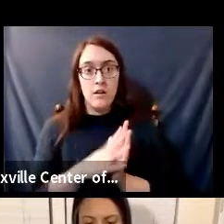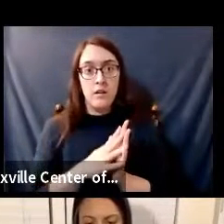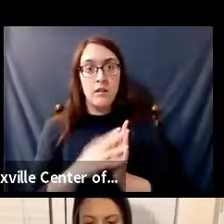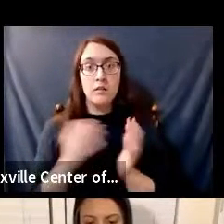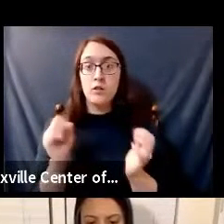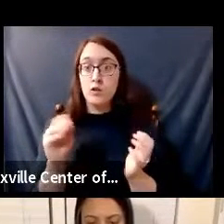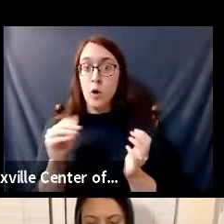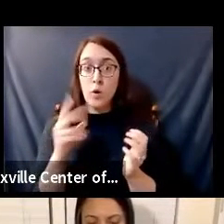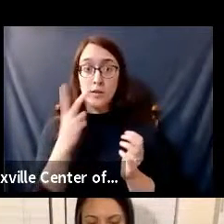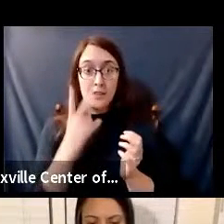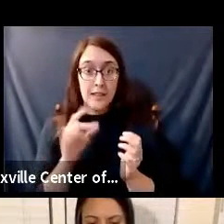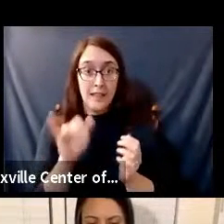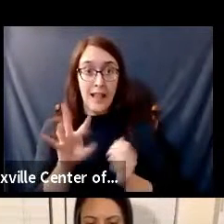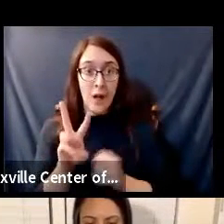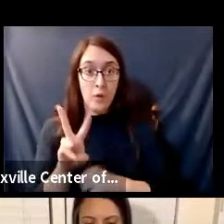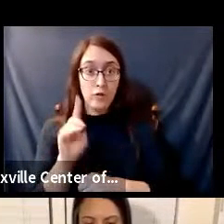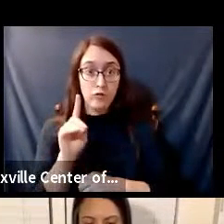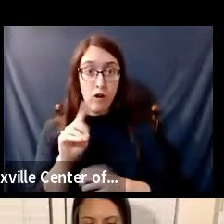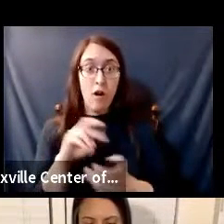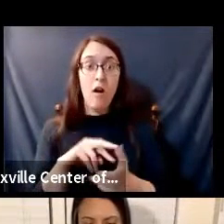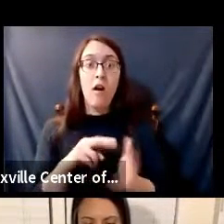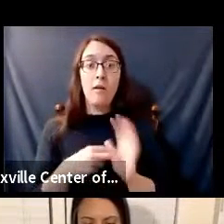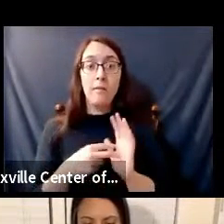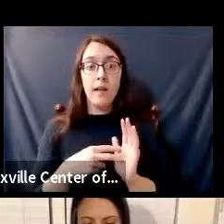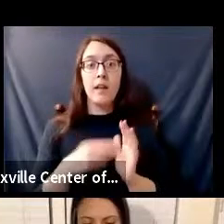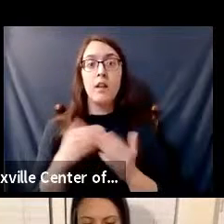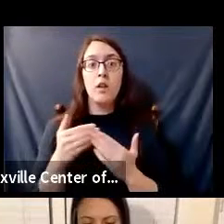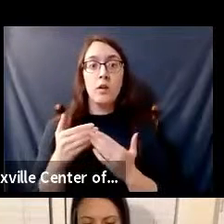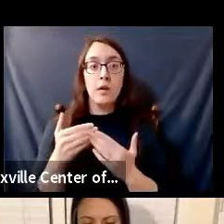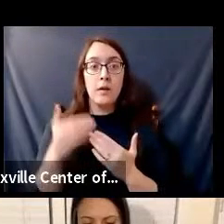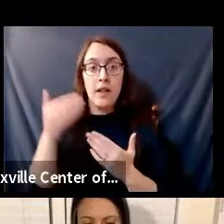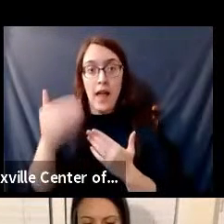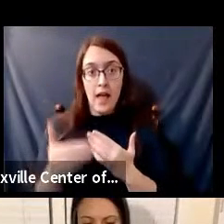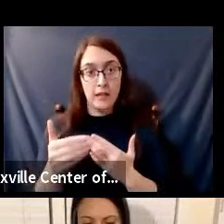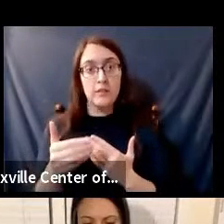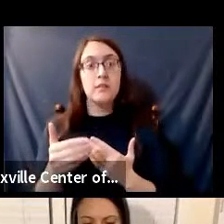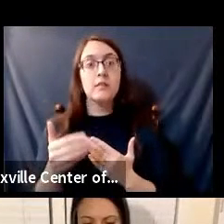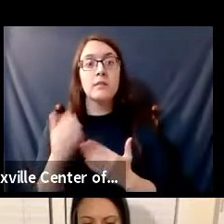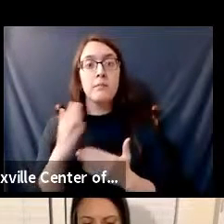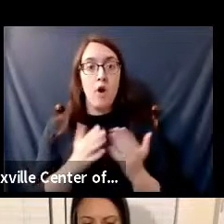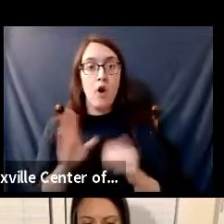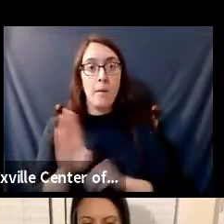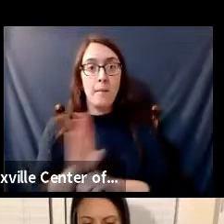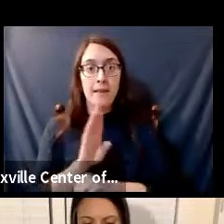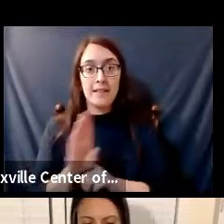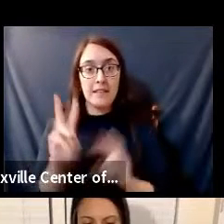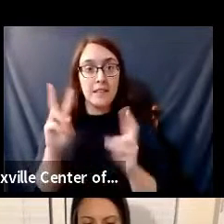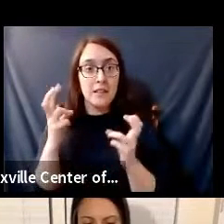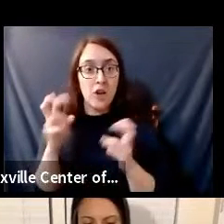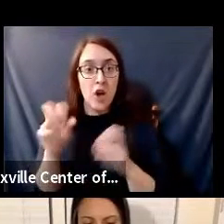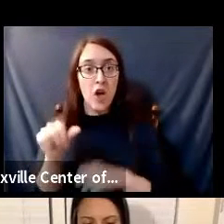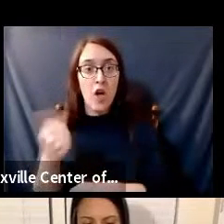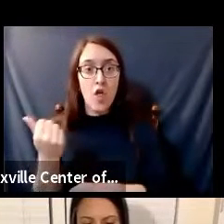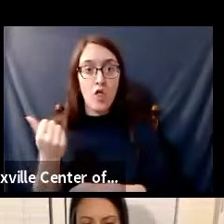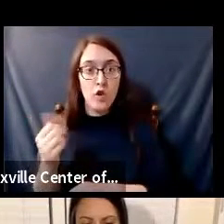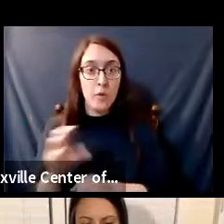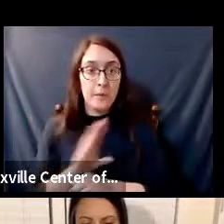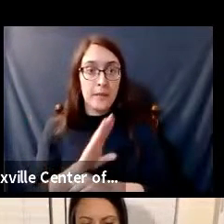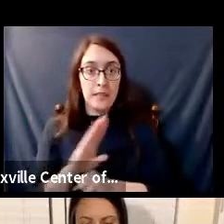hearing that withdrawal, we'll go ahead and move to our next item of business, which is other business.